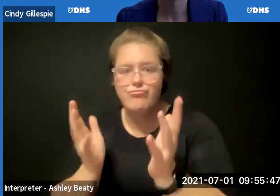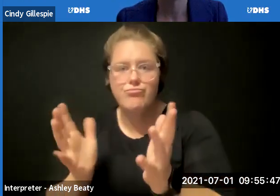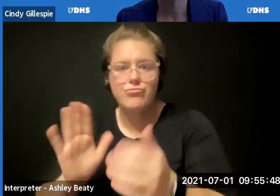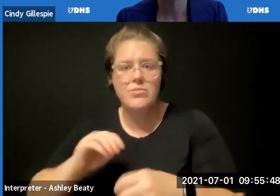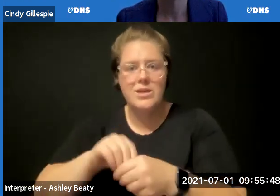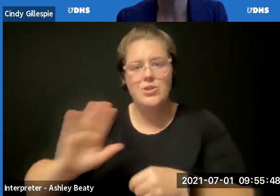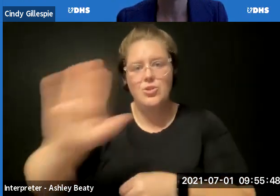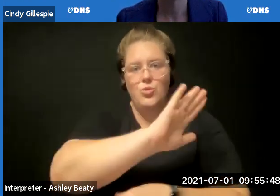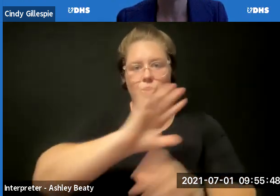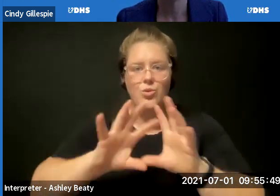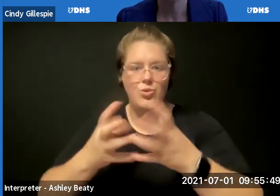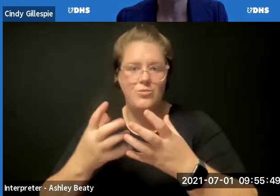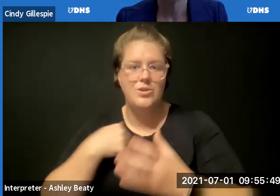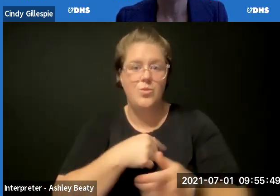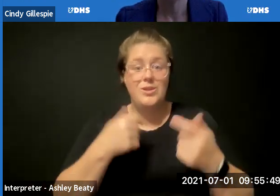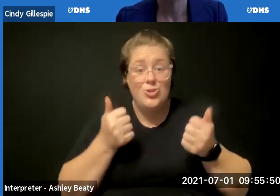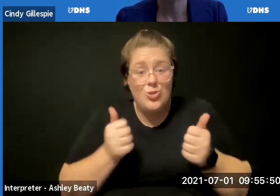try to work to protect one another.